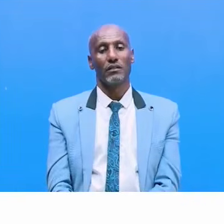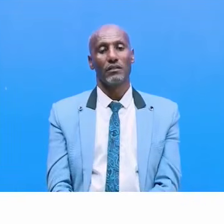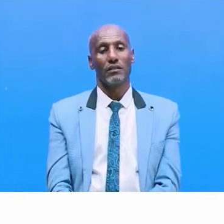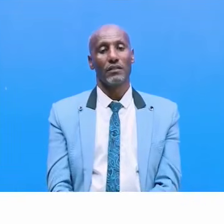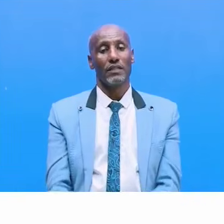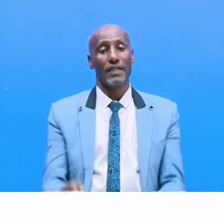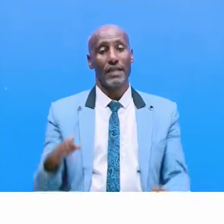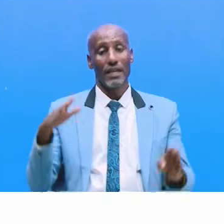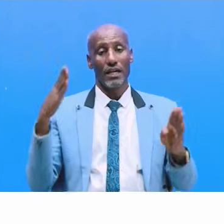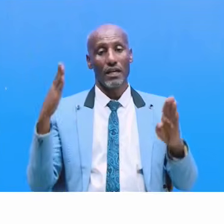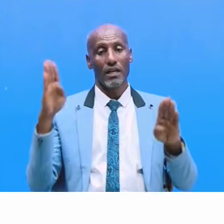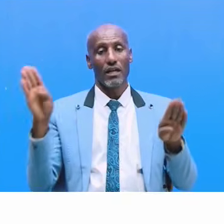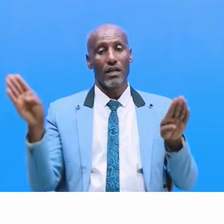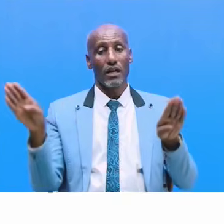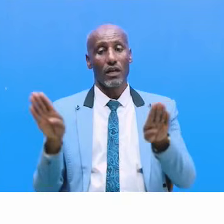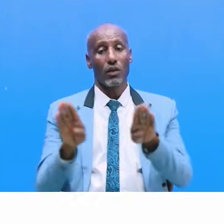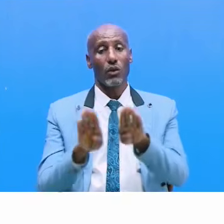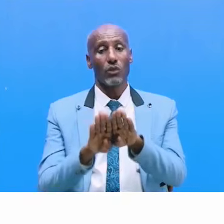close